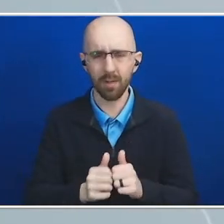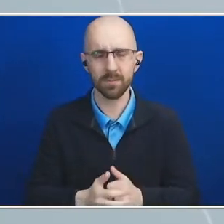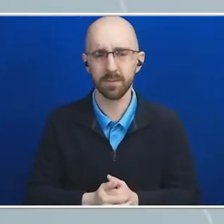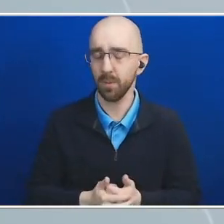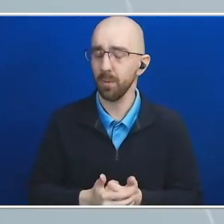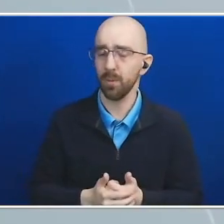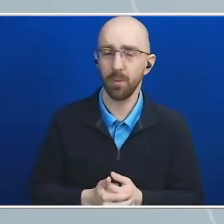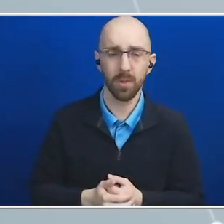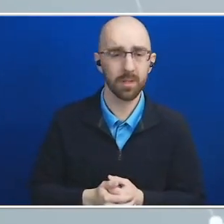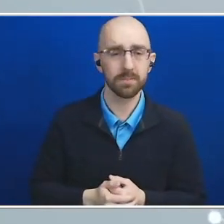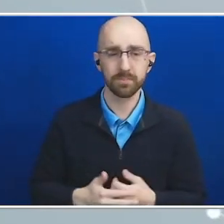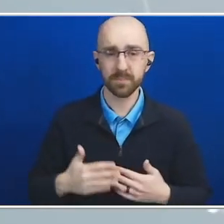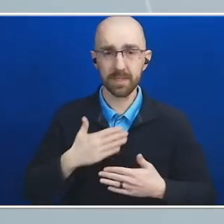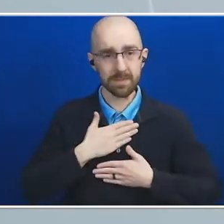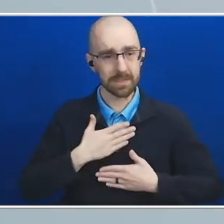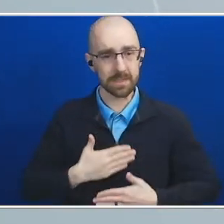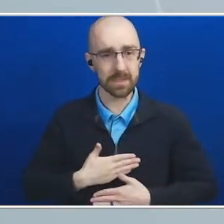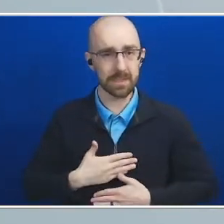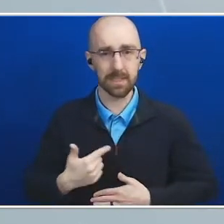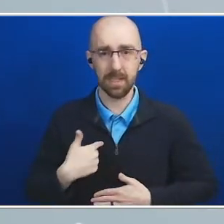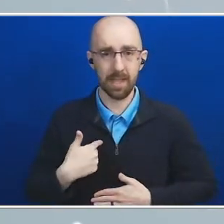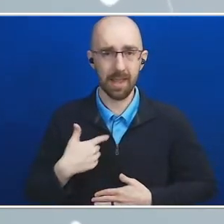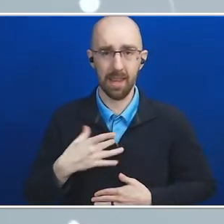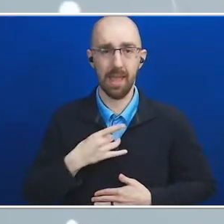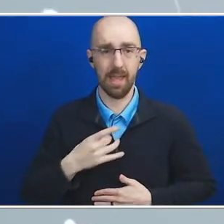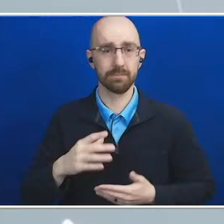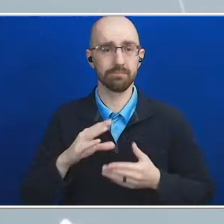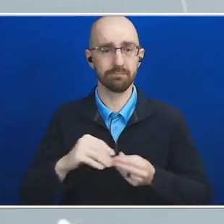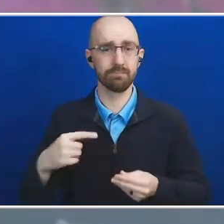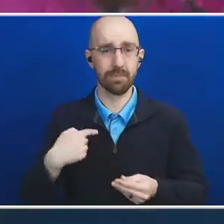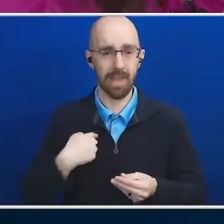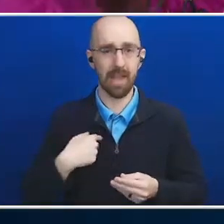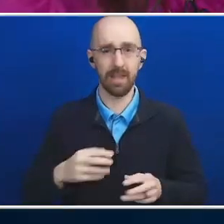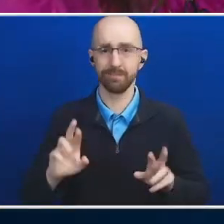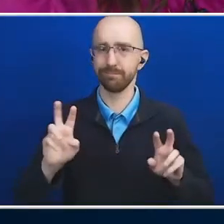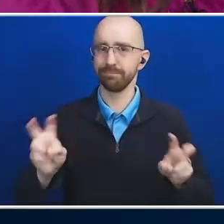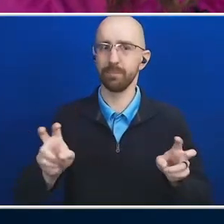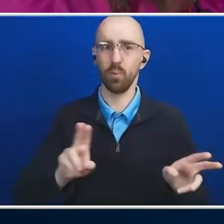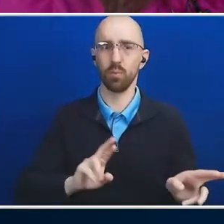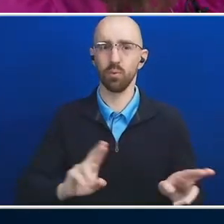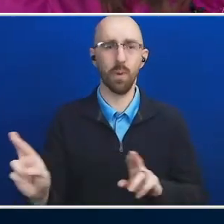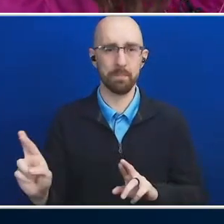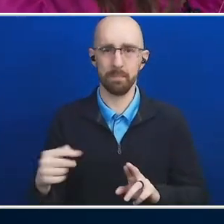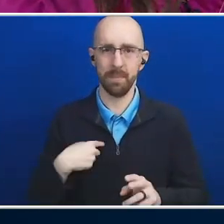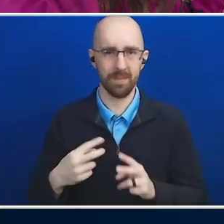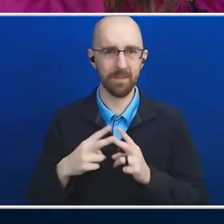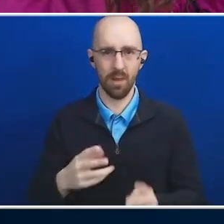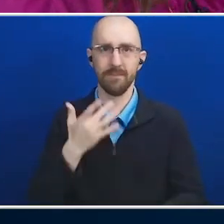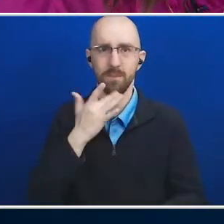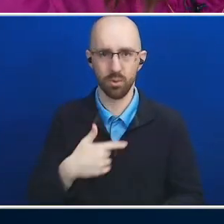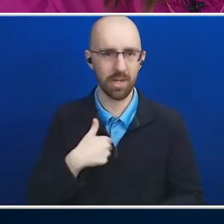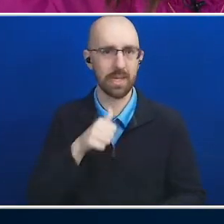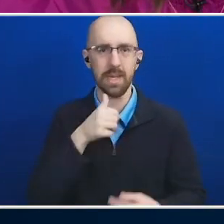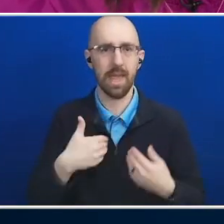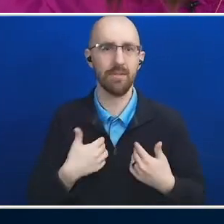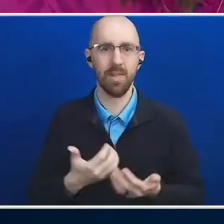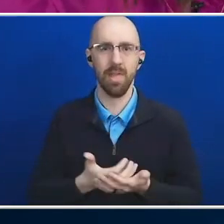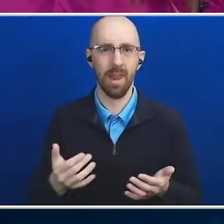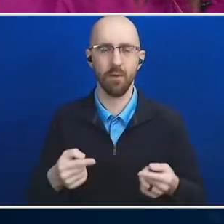Physically, I like to say that I was equipped. I was very fortunate that I didn't have a lot of harmful side effects.